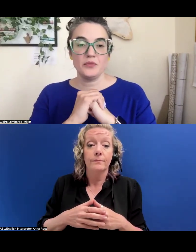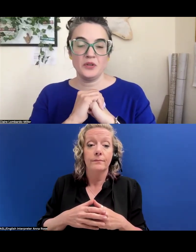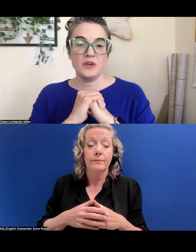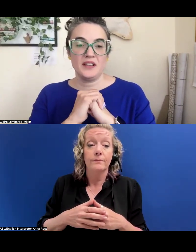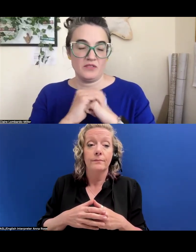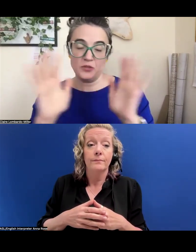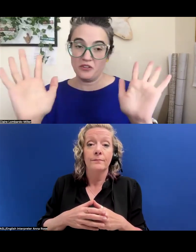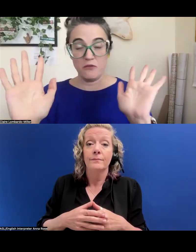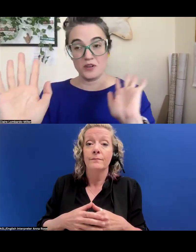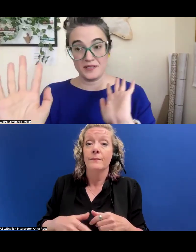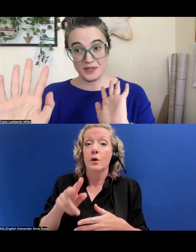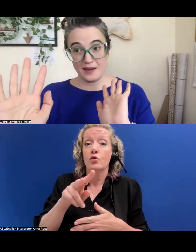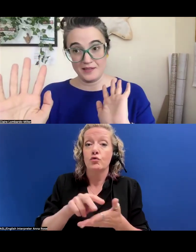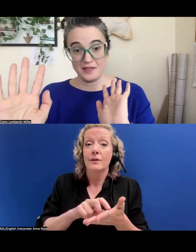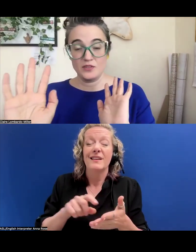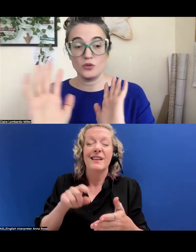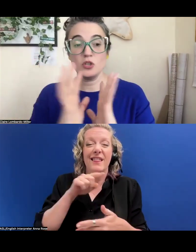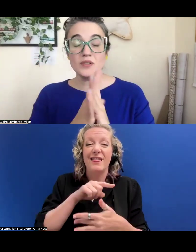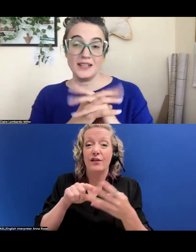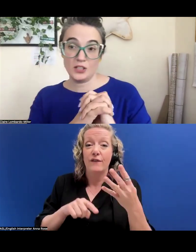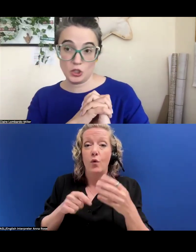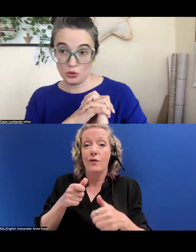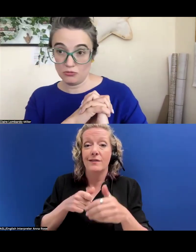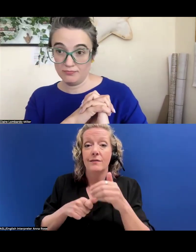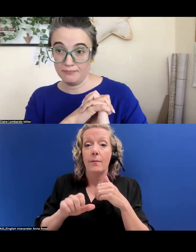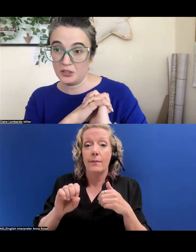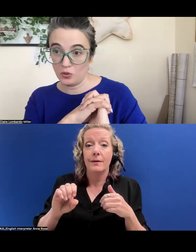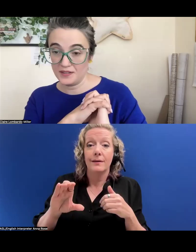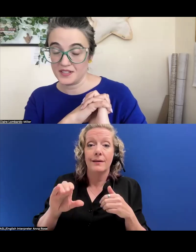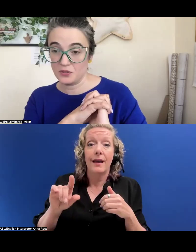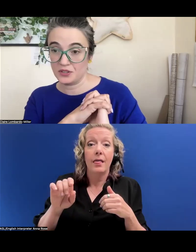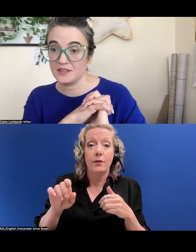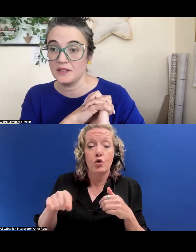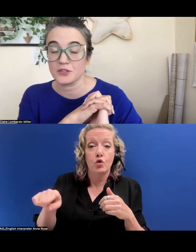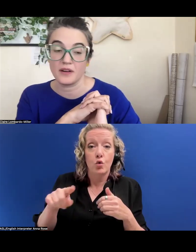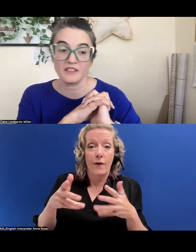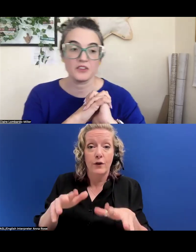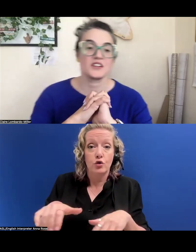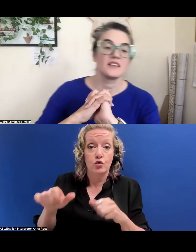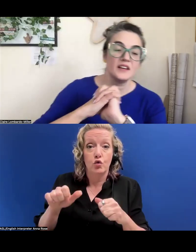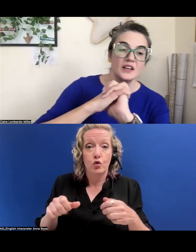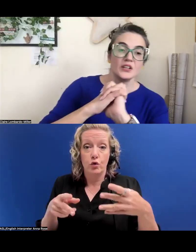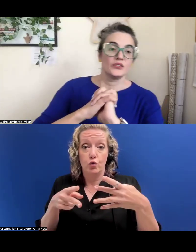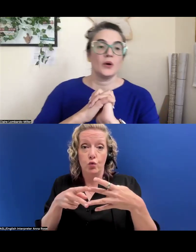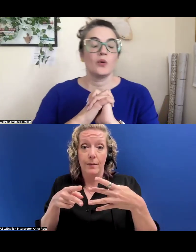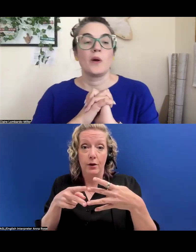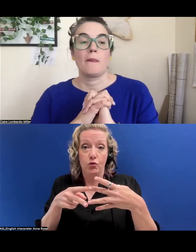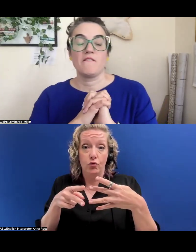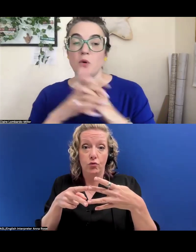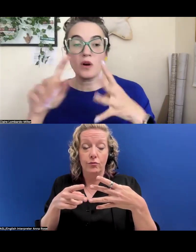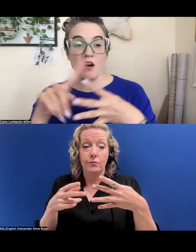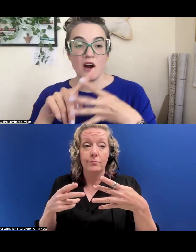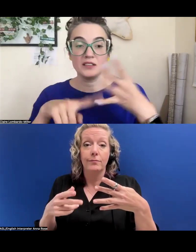literacy through, these were the 4 subscales. So, you did the 2 middle ones if you took this electronic version. So,